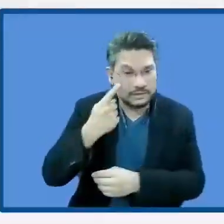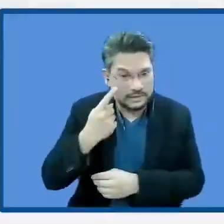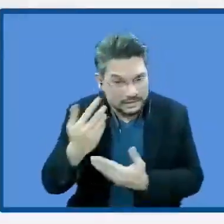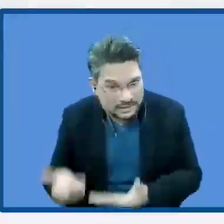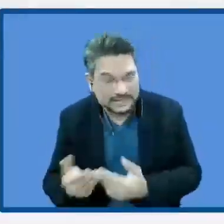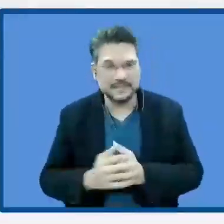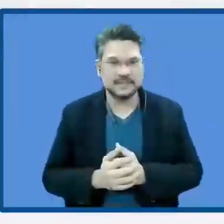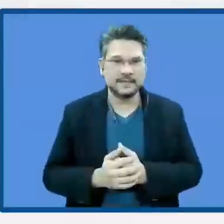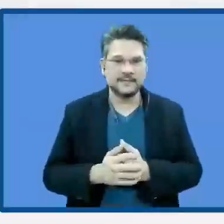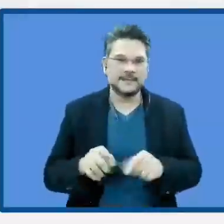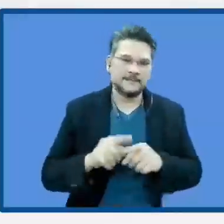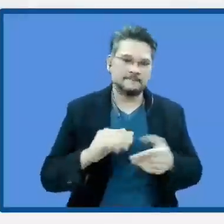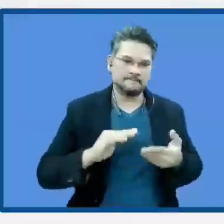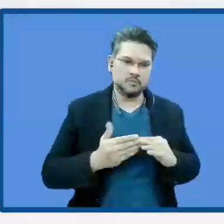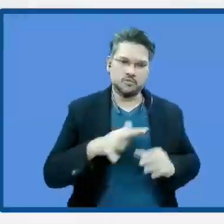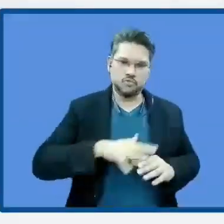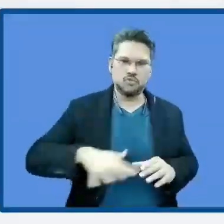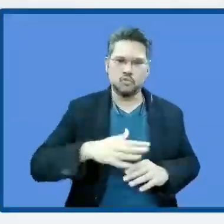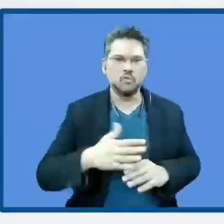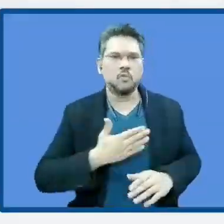the community aspects.